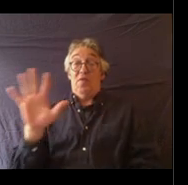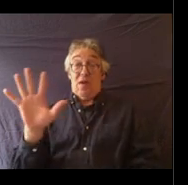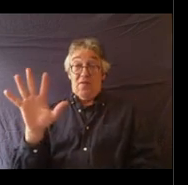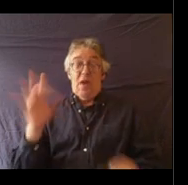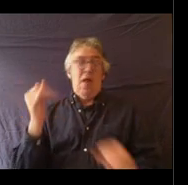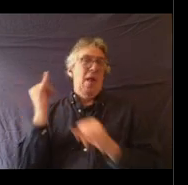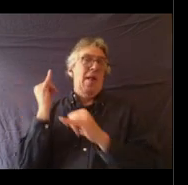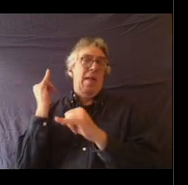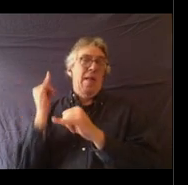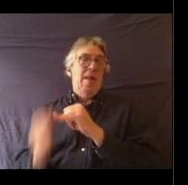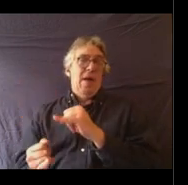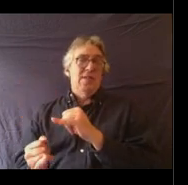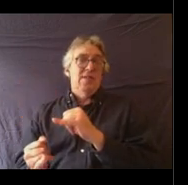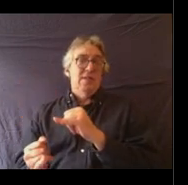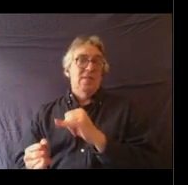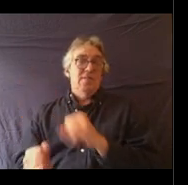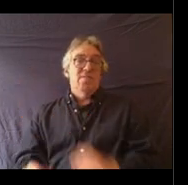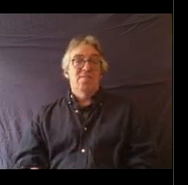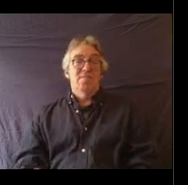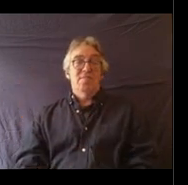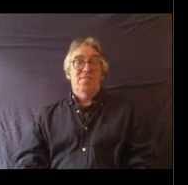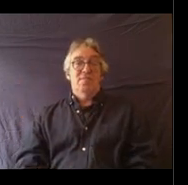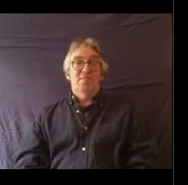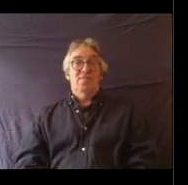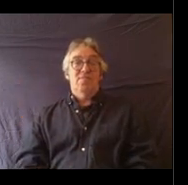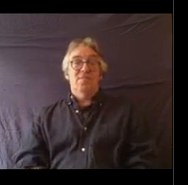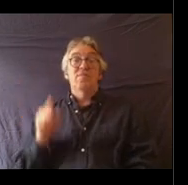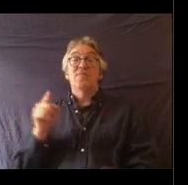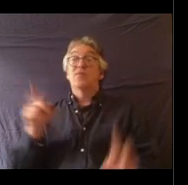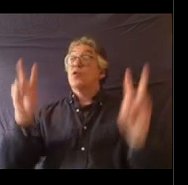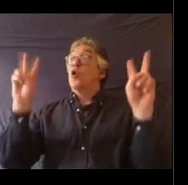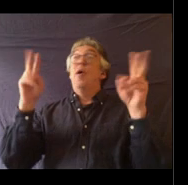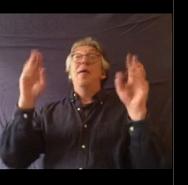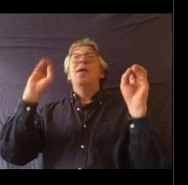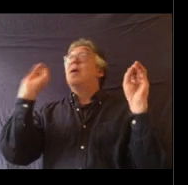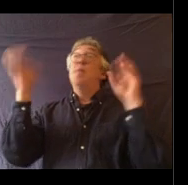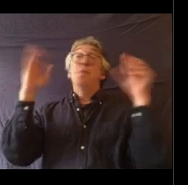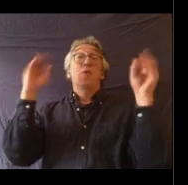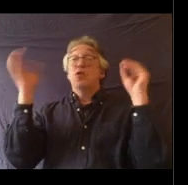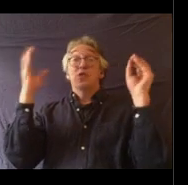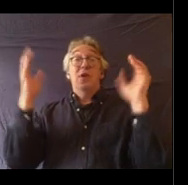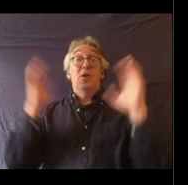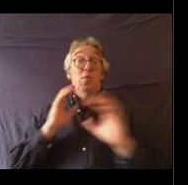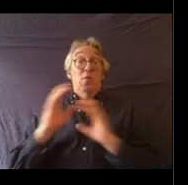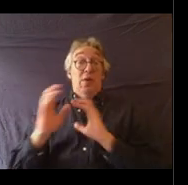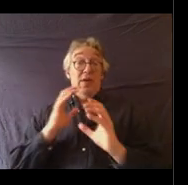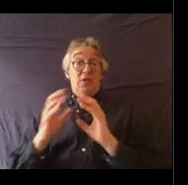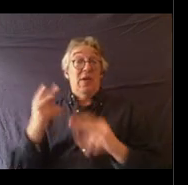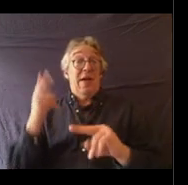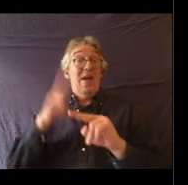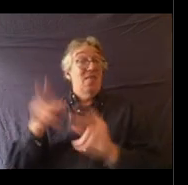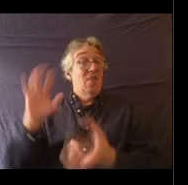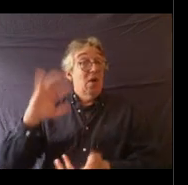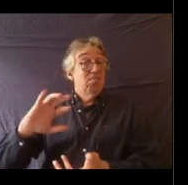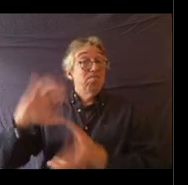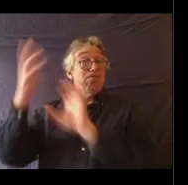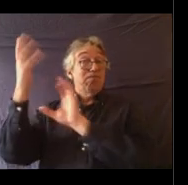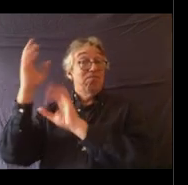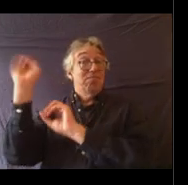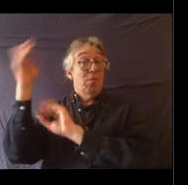paragraph of Article 7, and deals with emergency communication. In the case of an emergency, sometimes